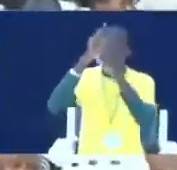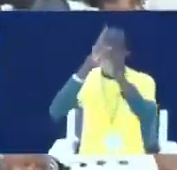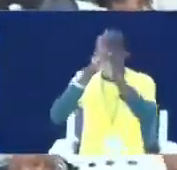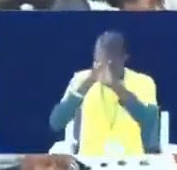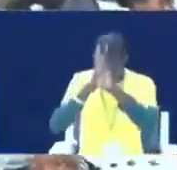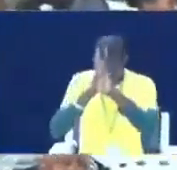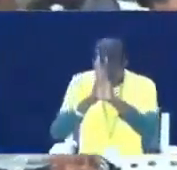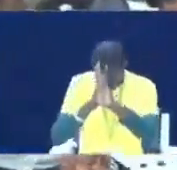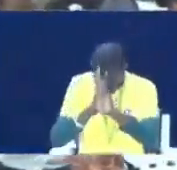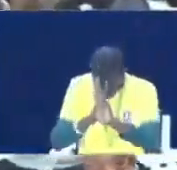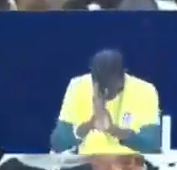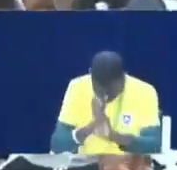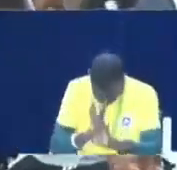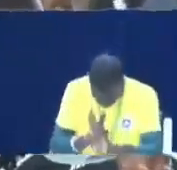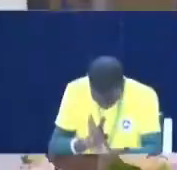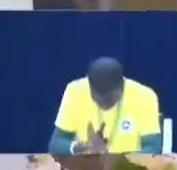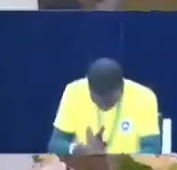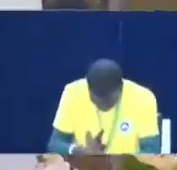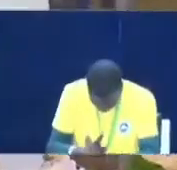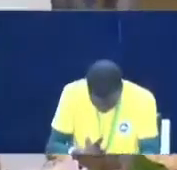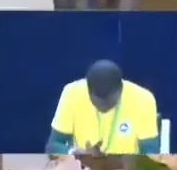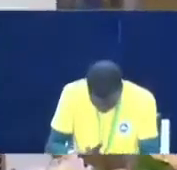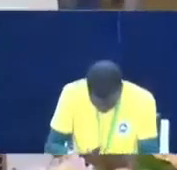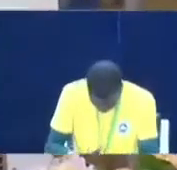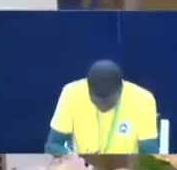you all the